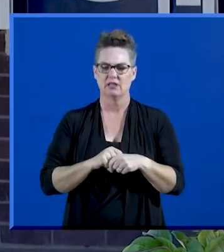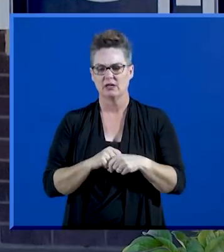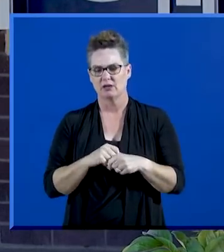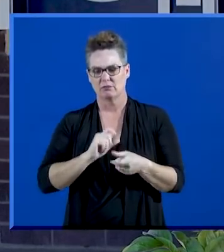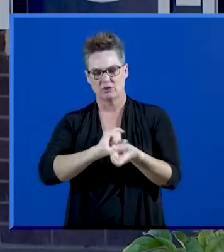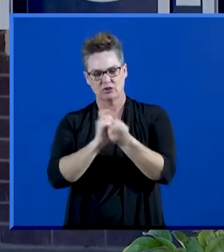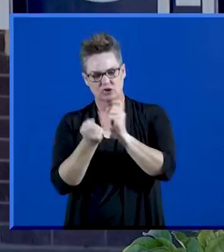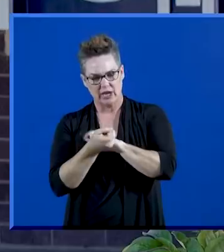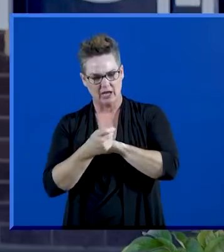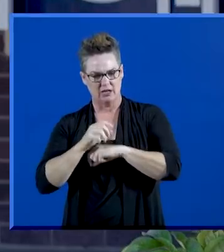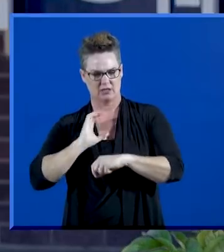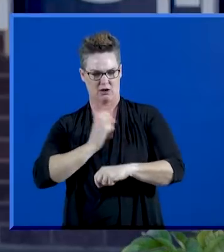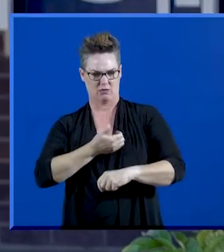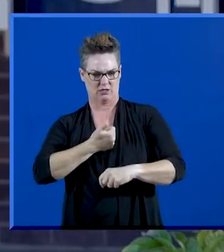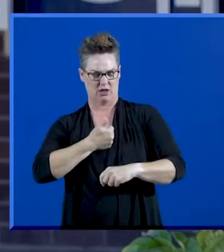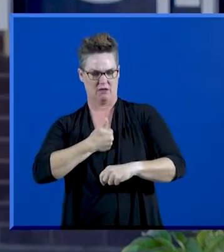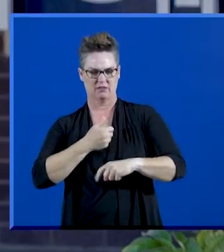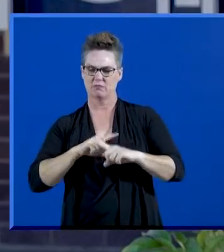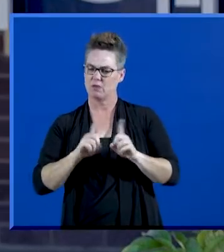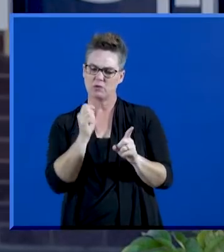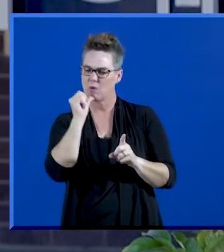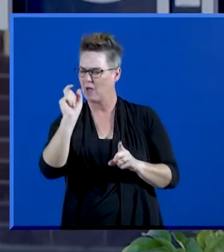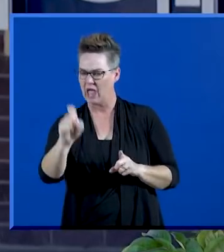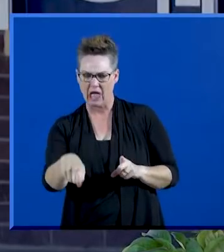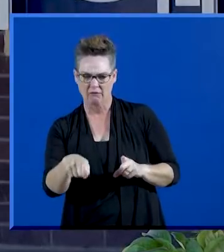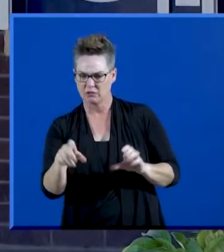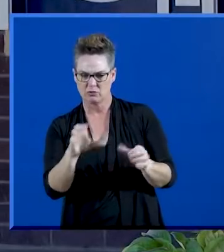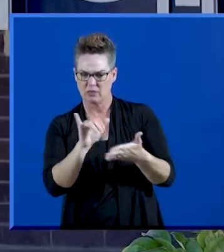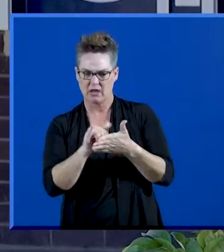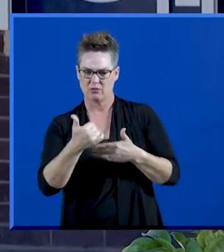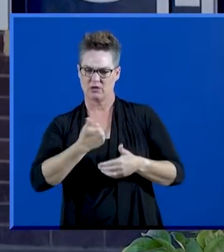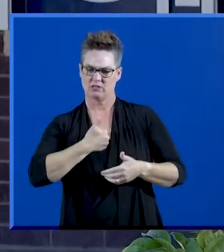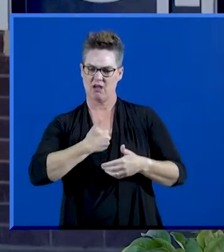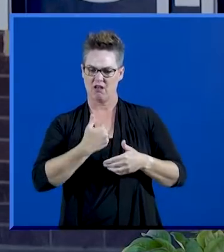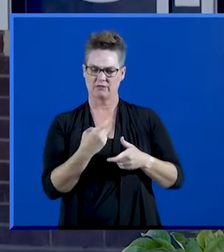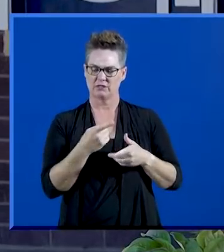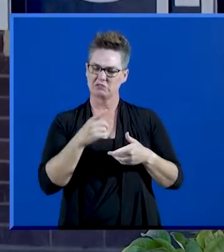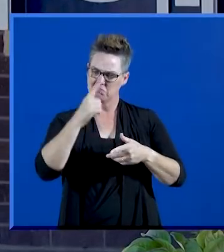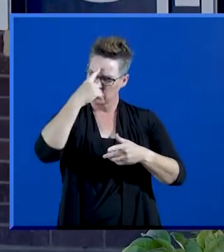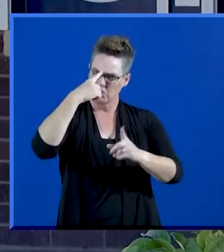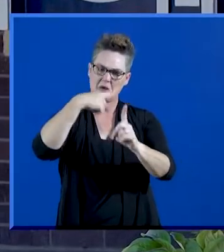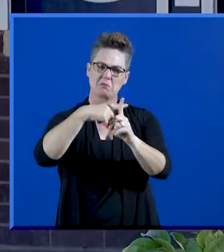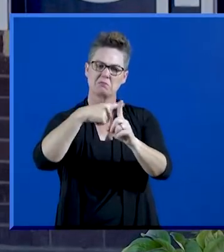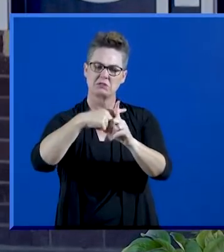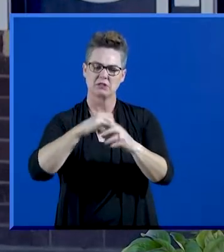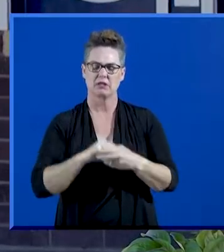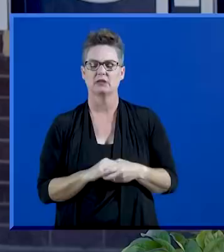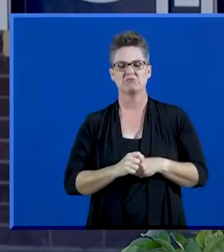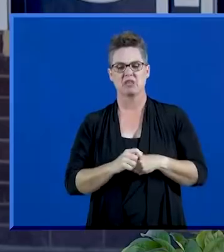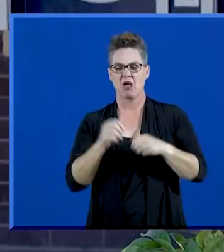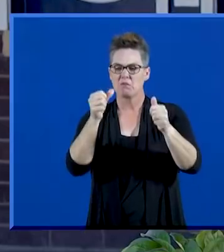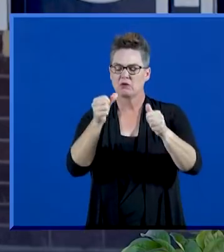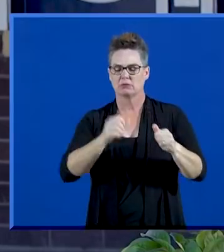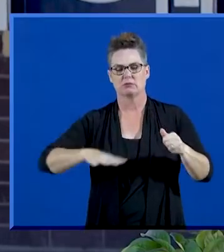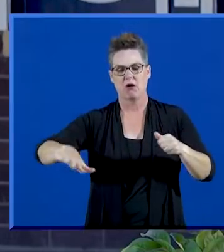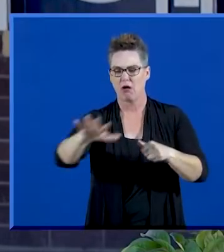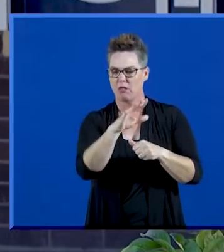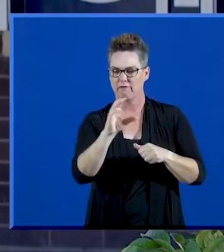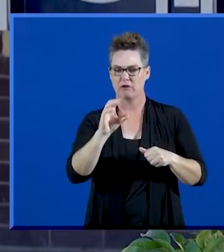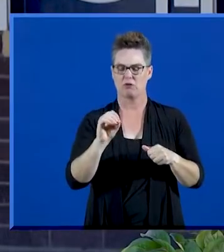have expectations and ideas of ourselves that box us in. But we don't have to do that to ourselves. We can think more